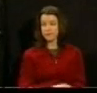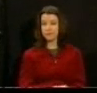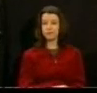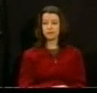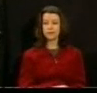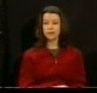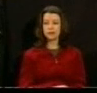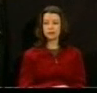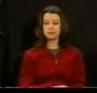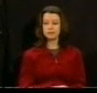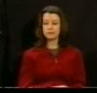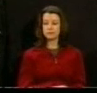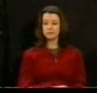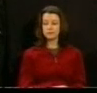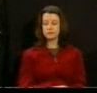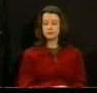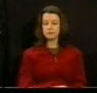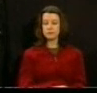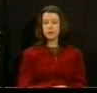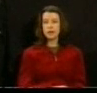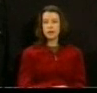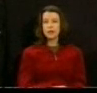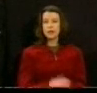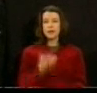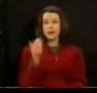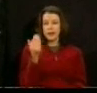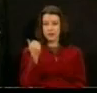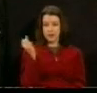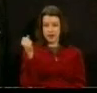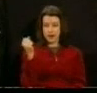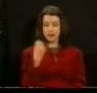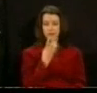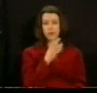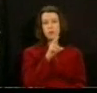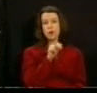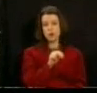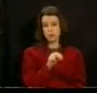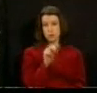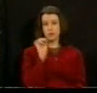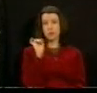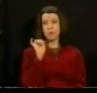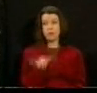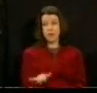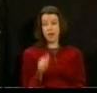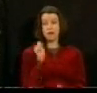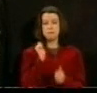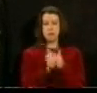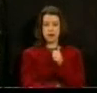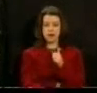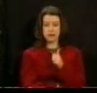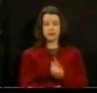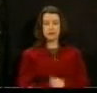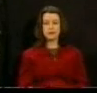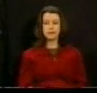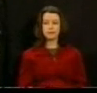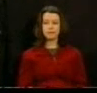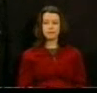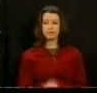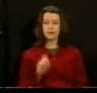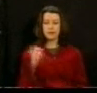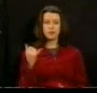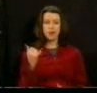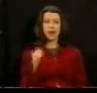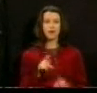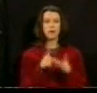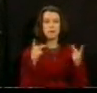15. Okay, we had 15 ayes and 4 noes, so that will pass. Okay, I think we're on public